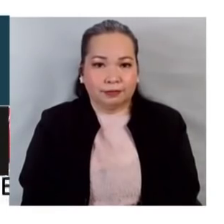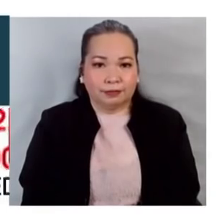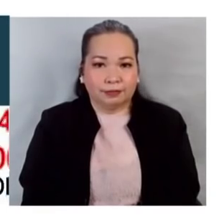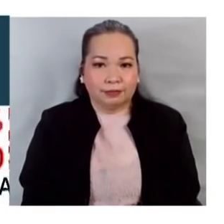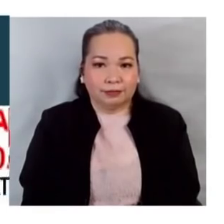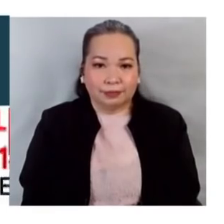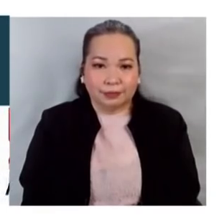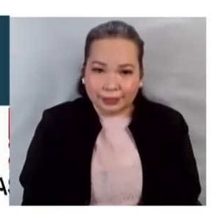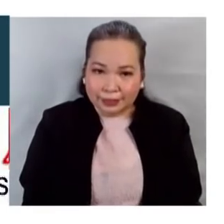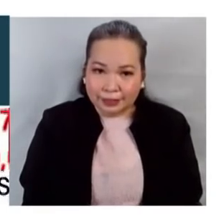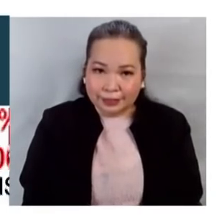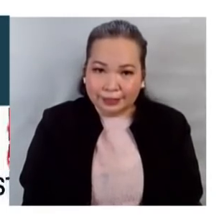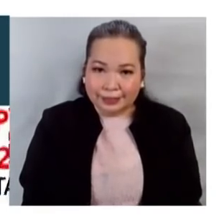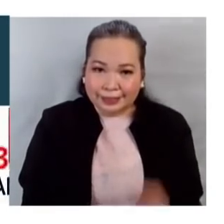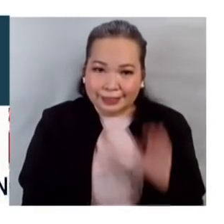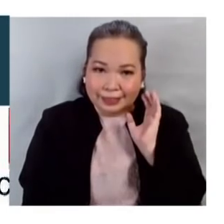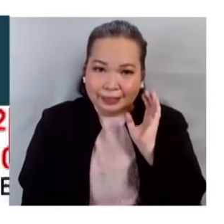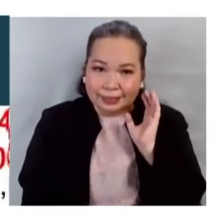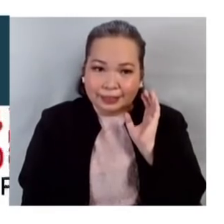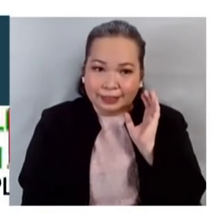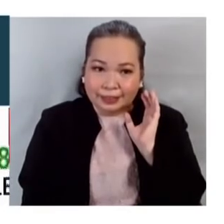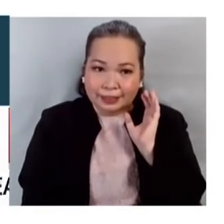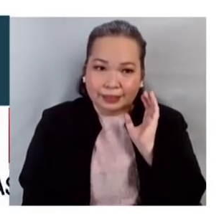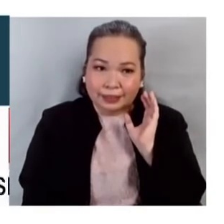Acting mayor.